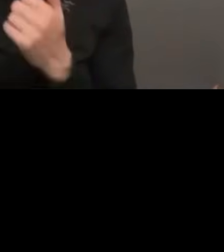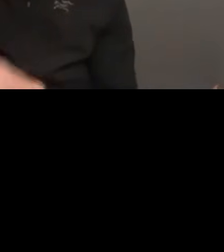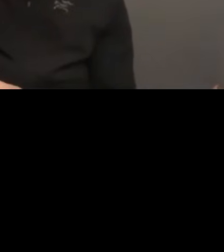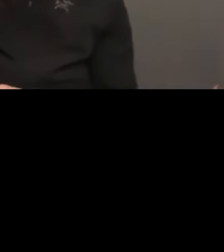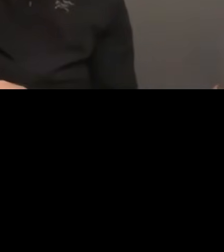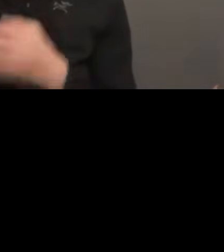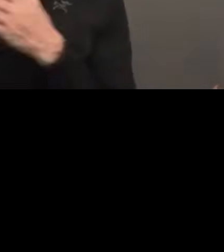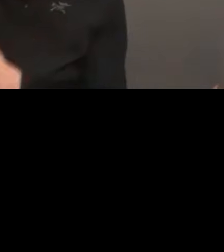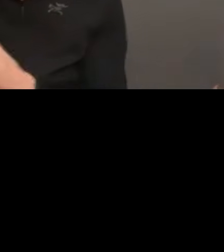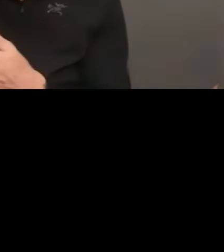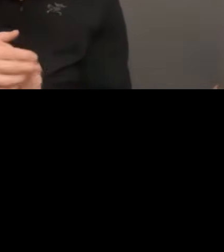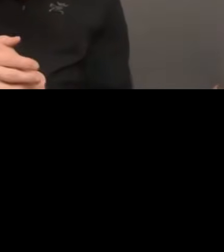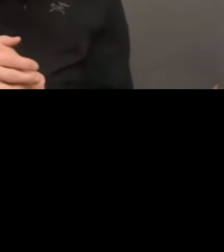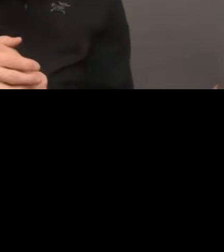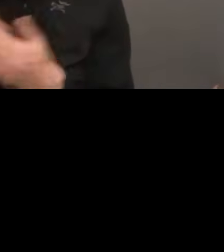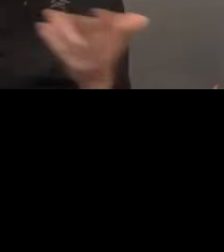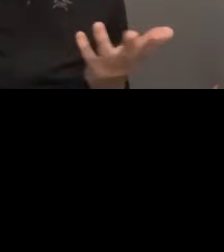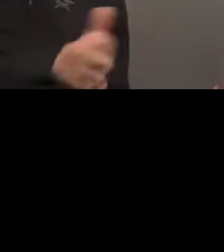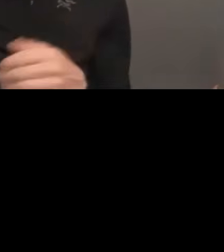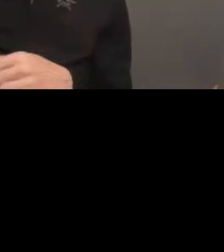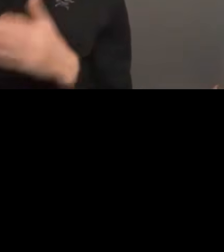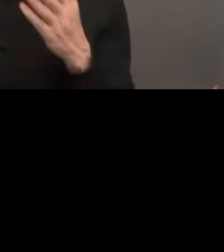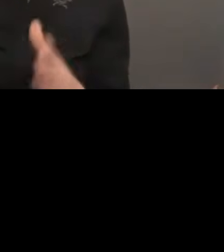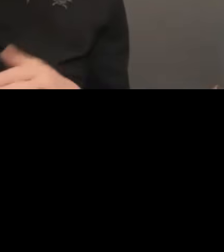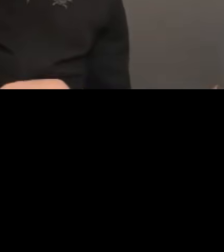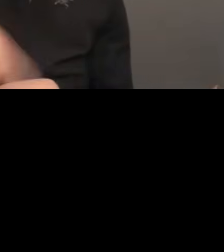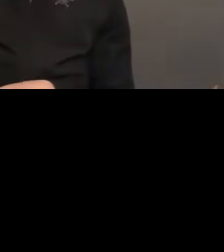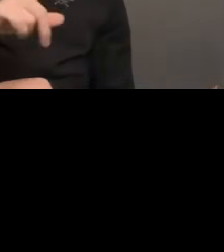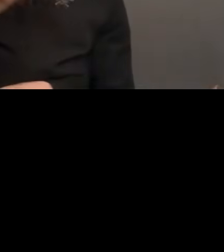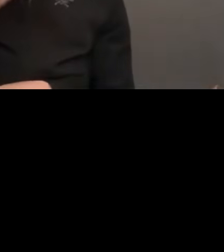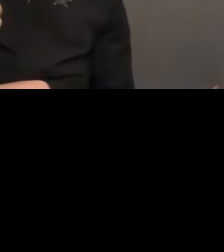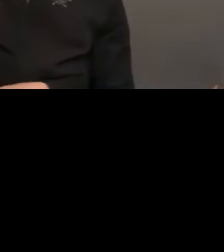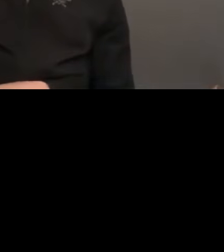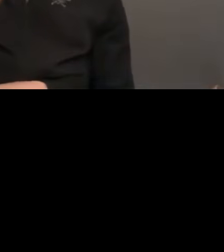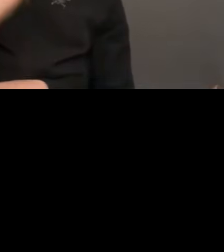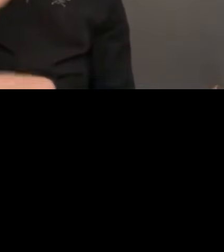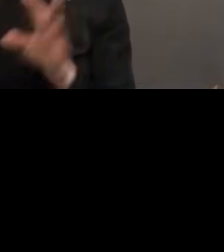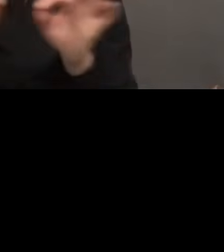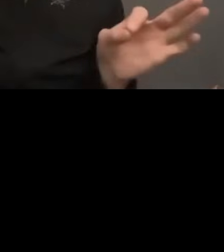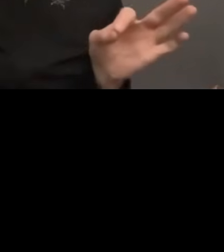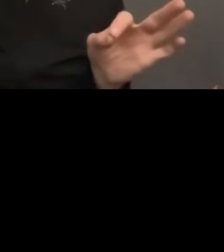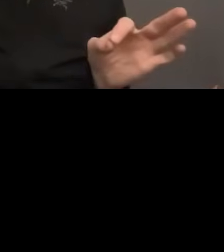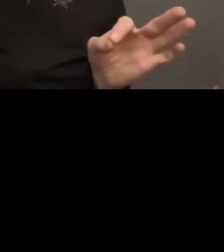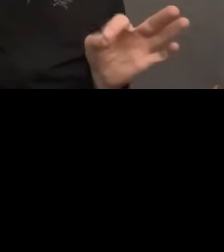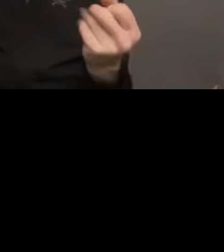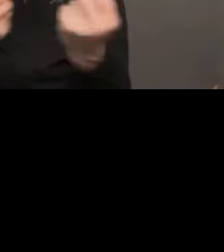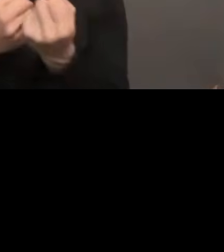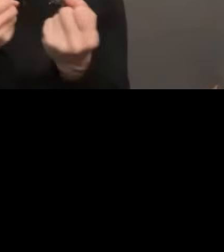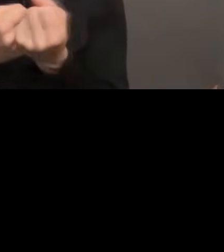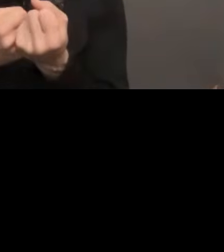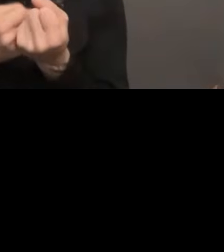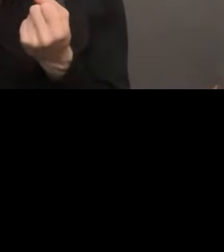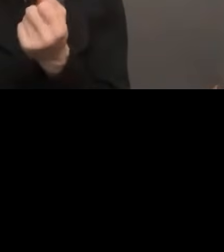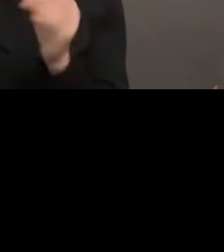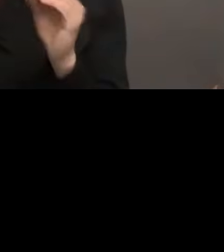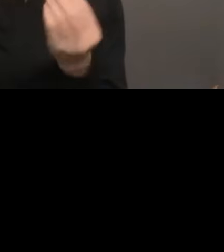paths. And another way for those who aren't maybe looking to earn a degree is to support an organization